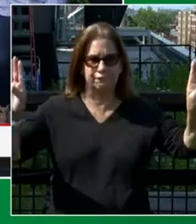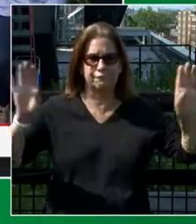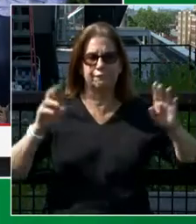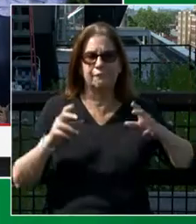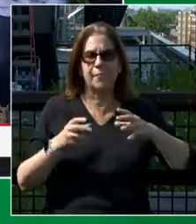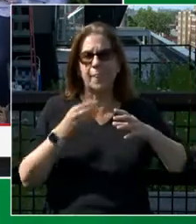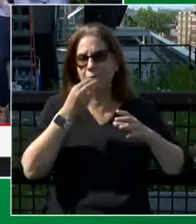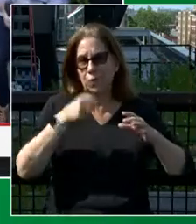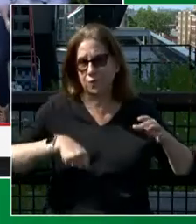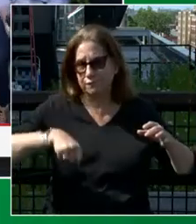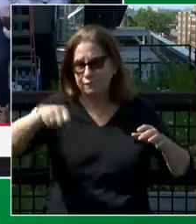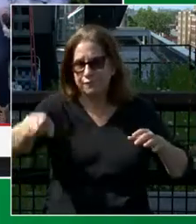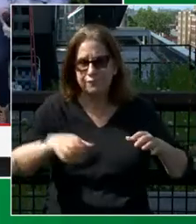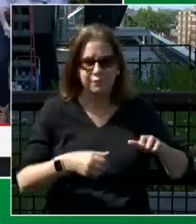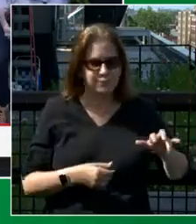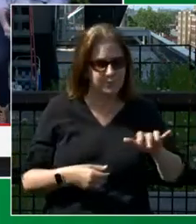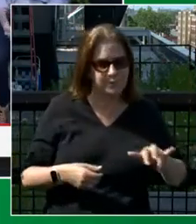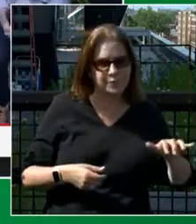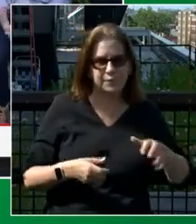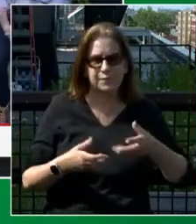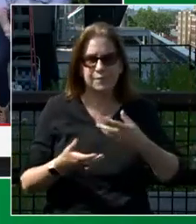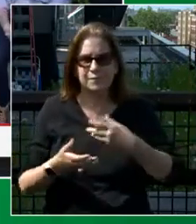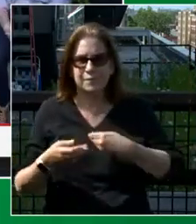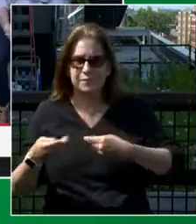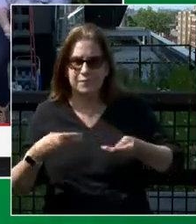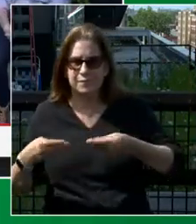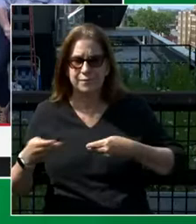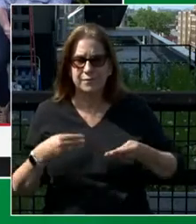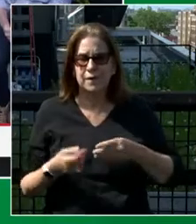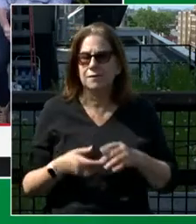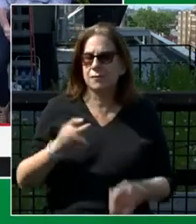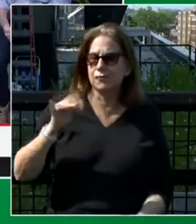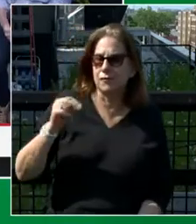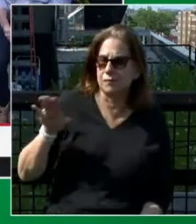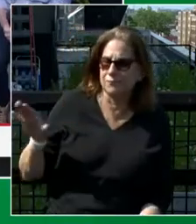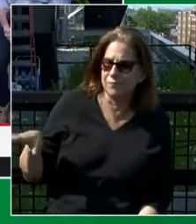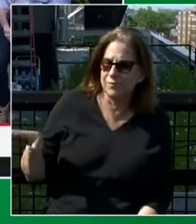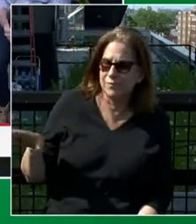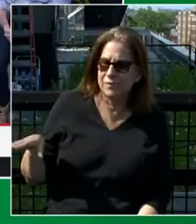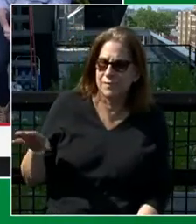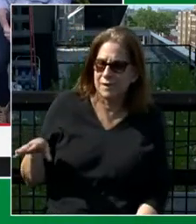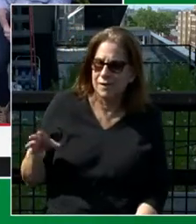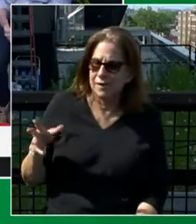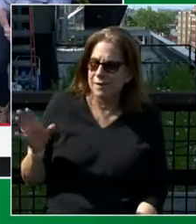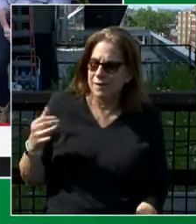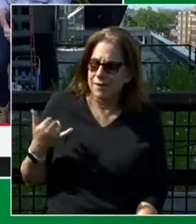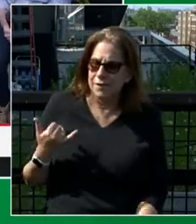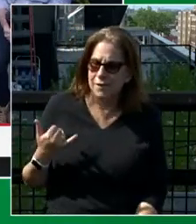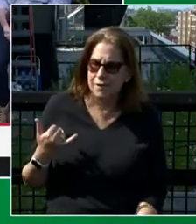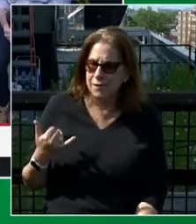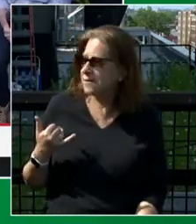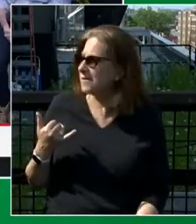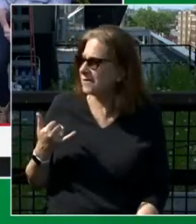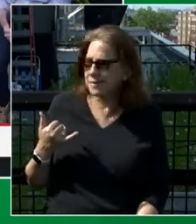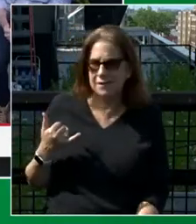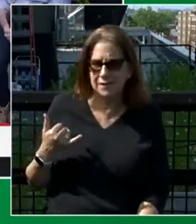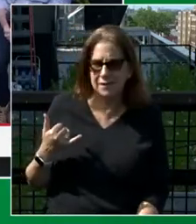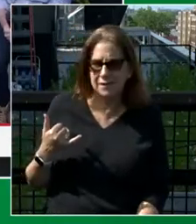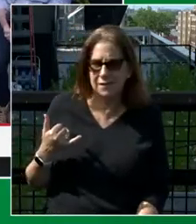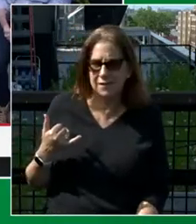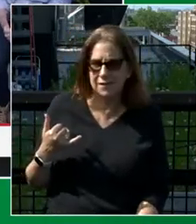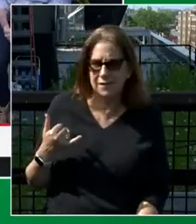kind of going above and beyond in the protocols. I know we're only one weekend into reopening, but how do you